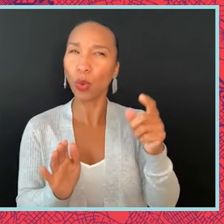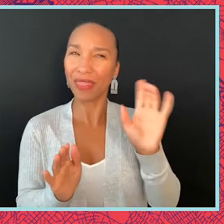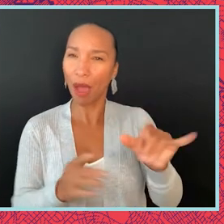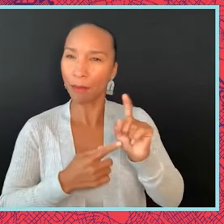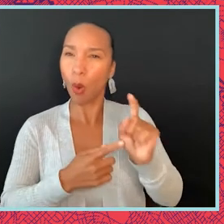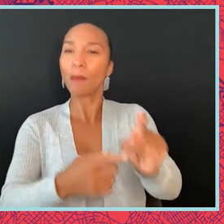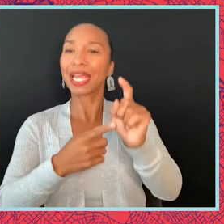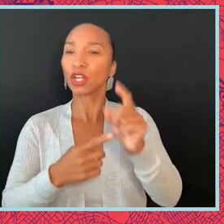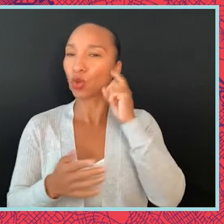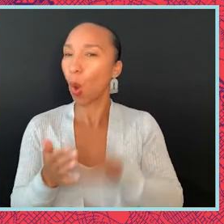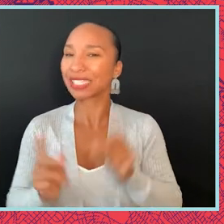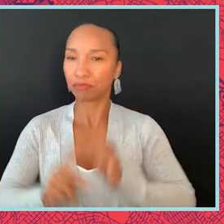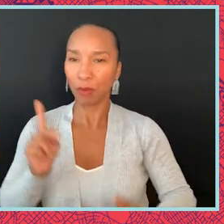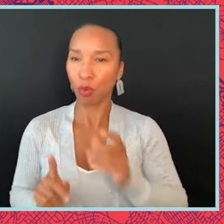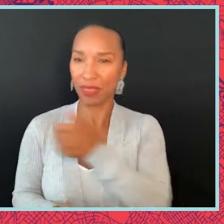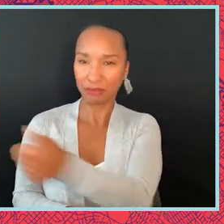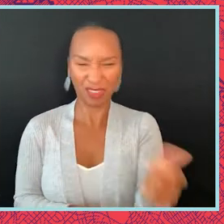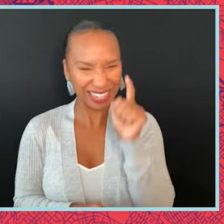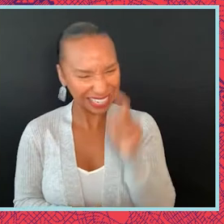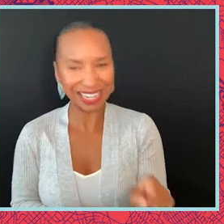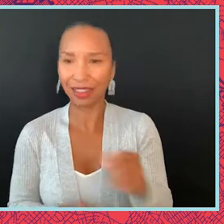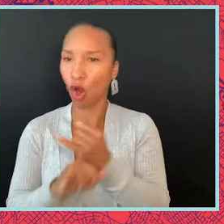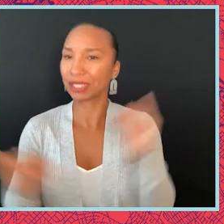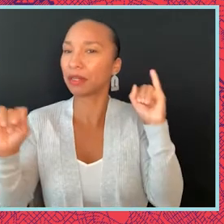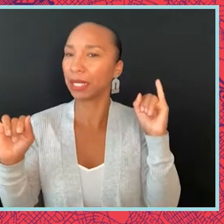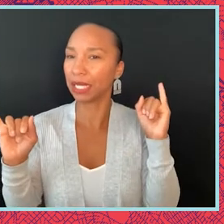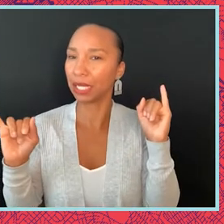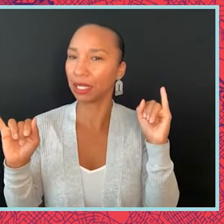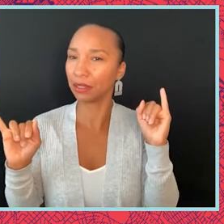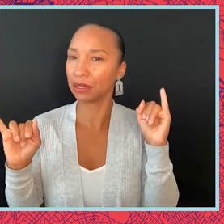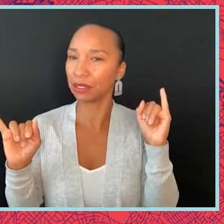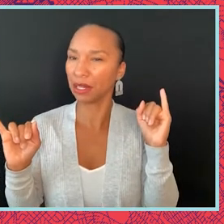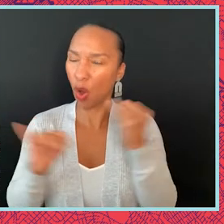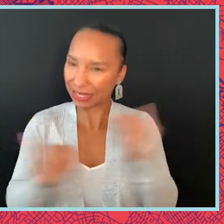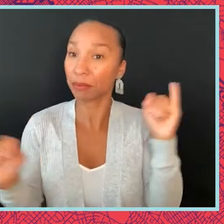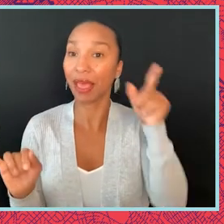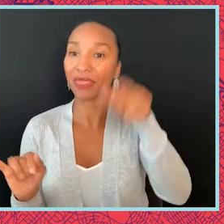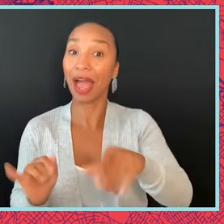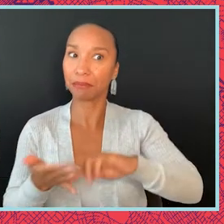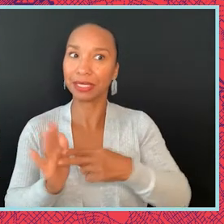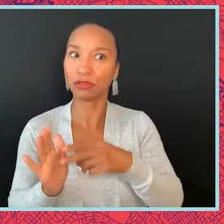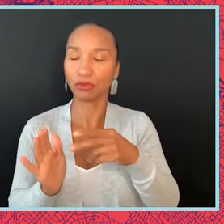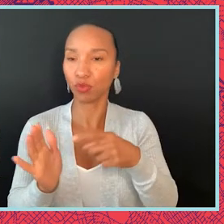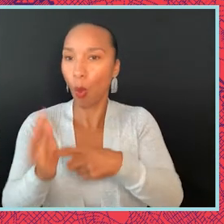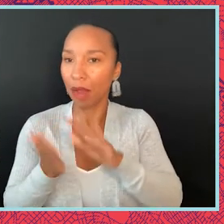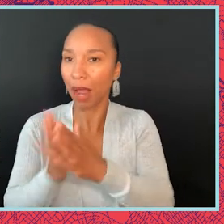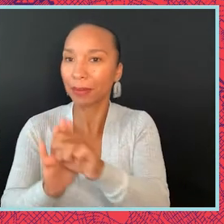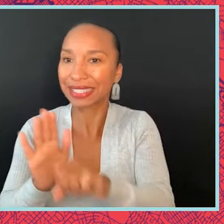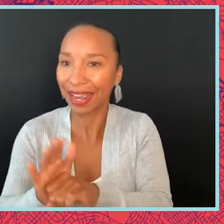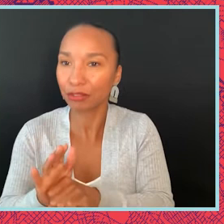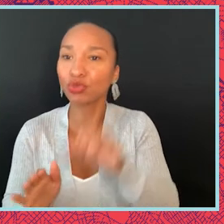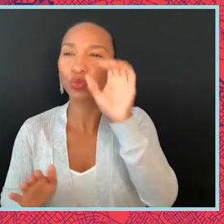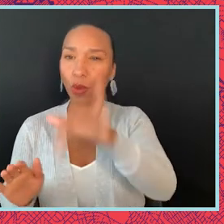that people needed the autonomy that statehood brought. And so that